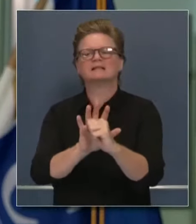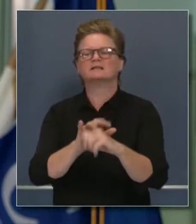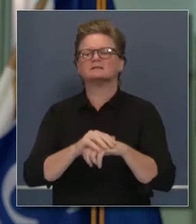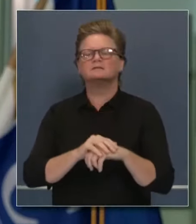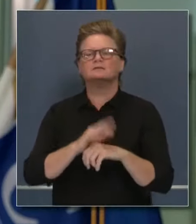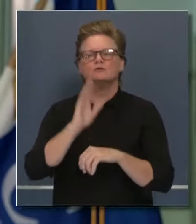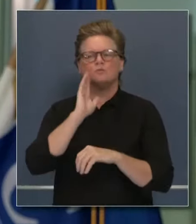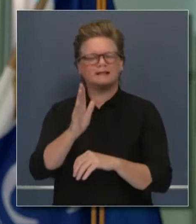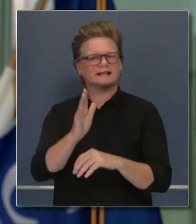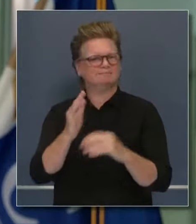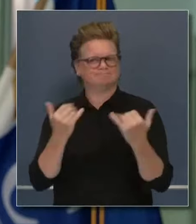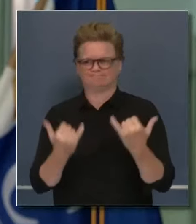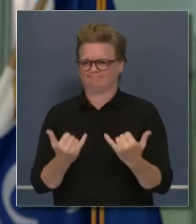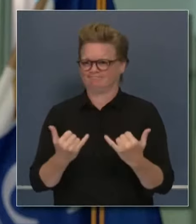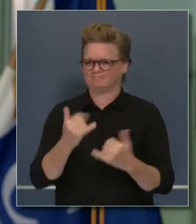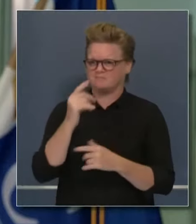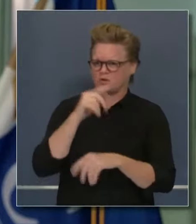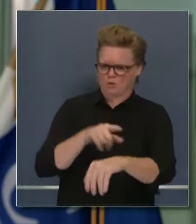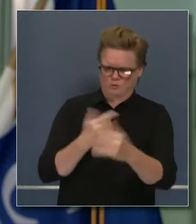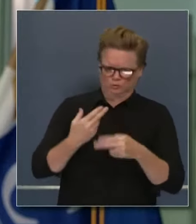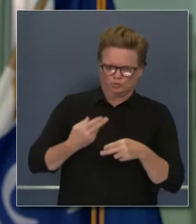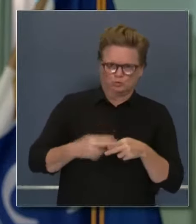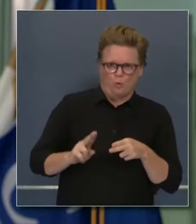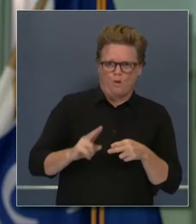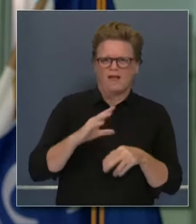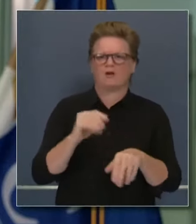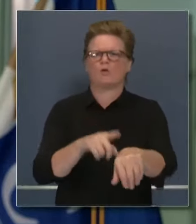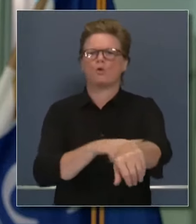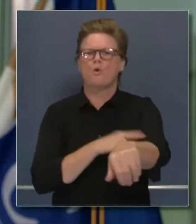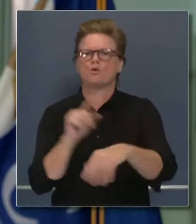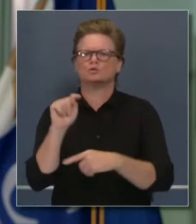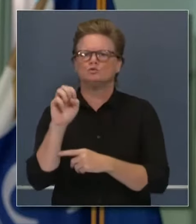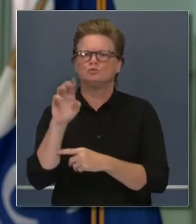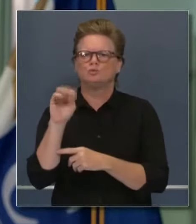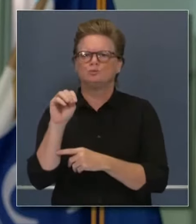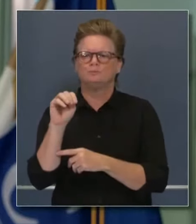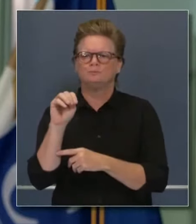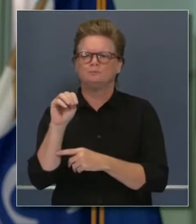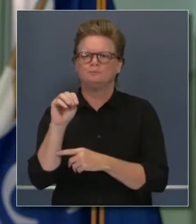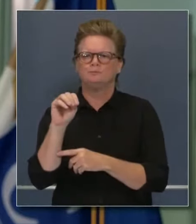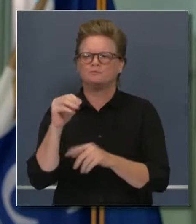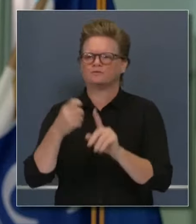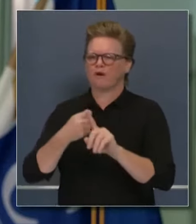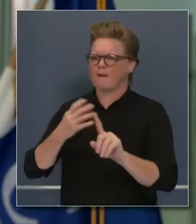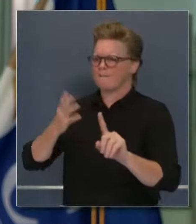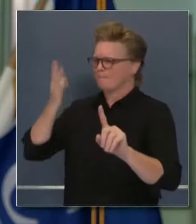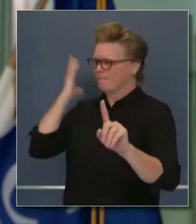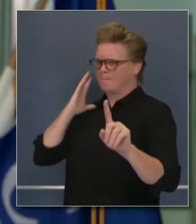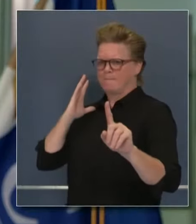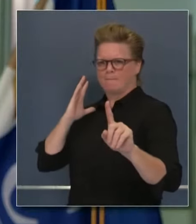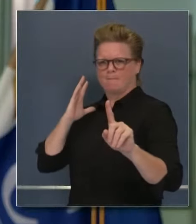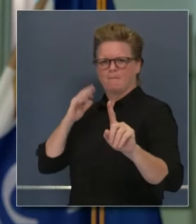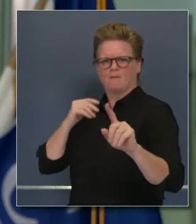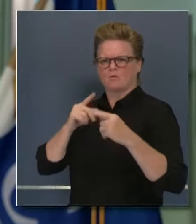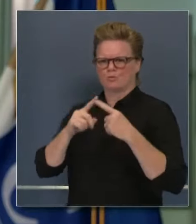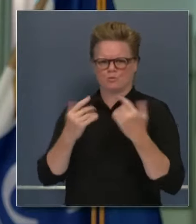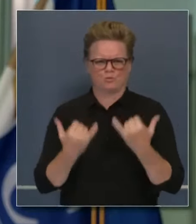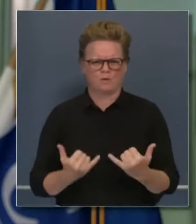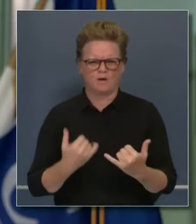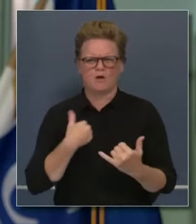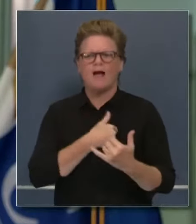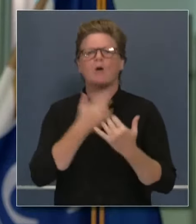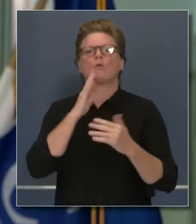long term by doing much more than we've done in the past, recognizing the enormity of challenge that we face.